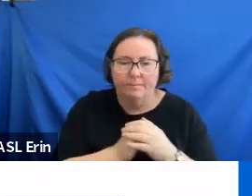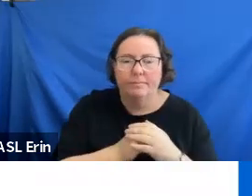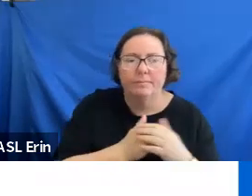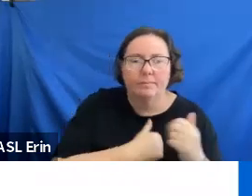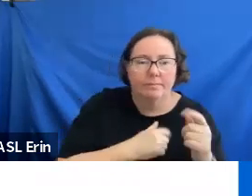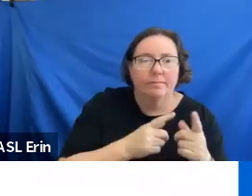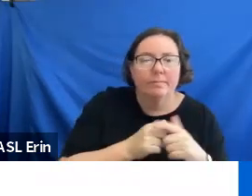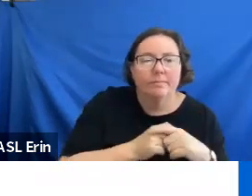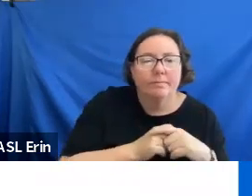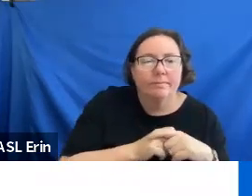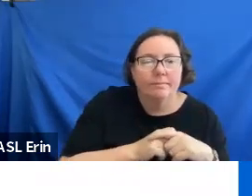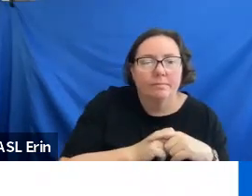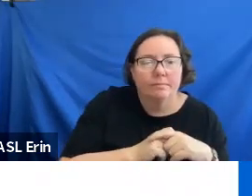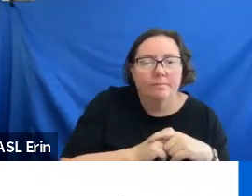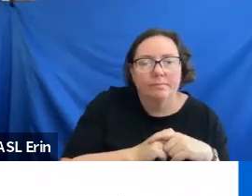sorry.